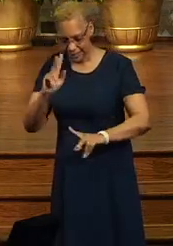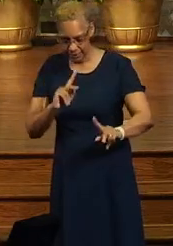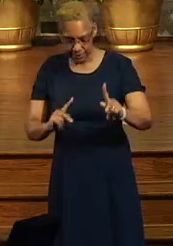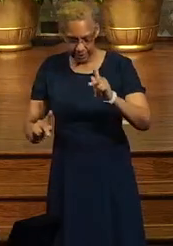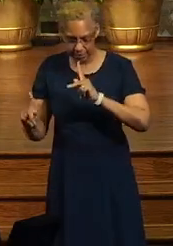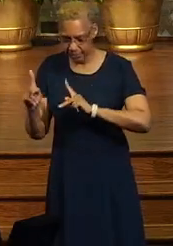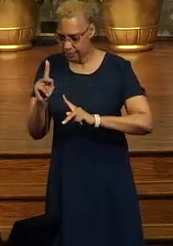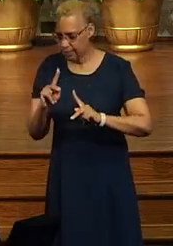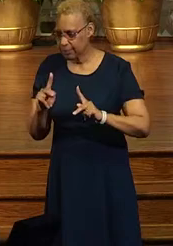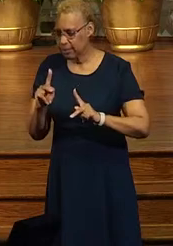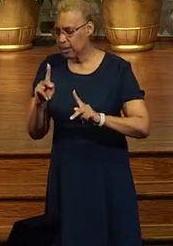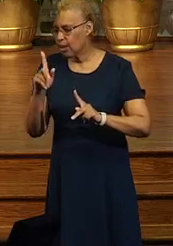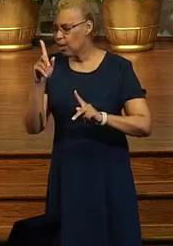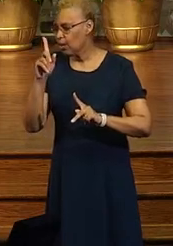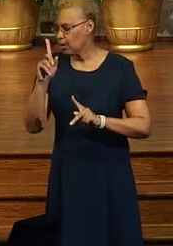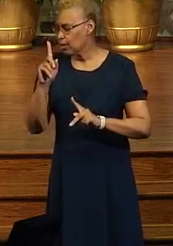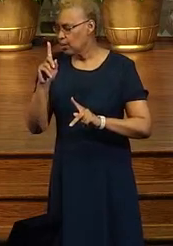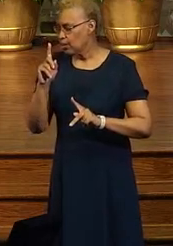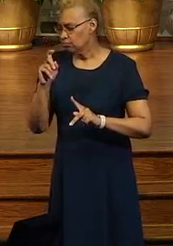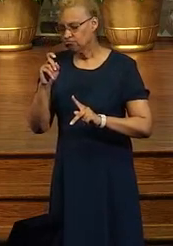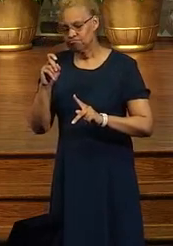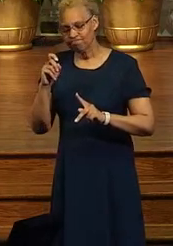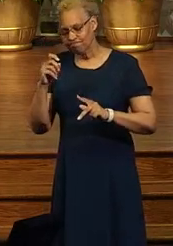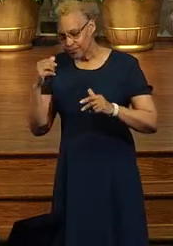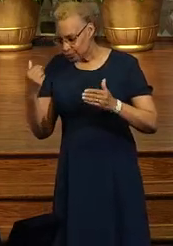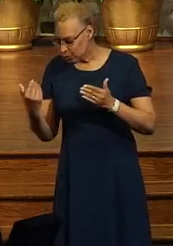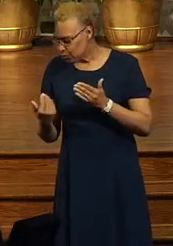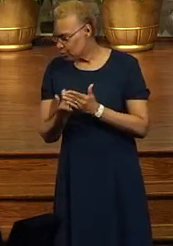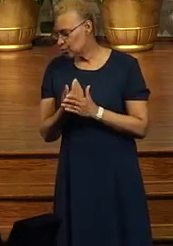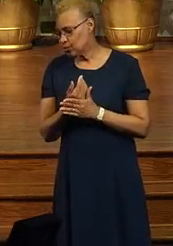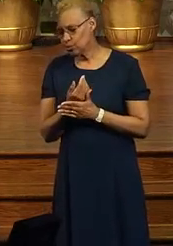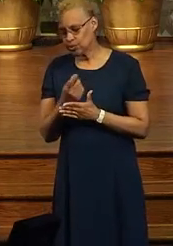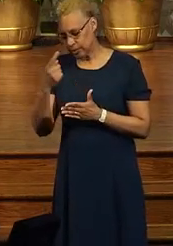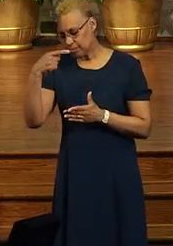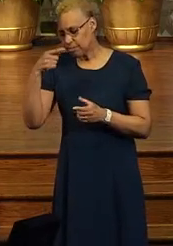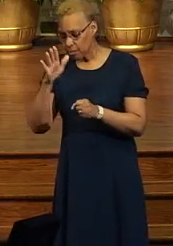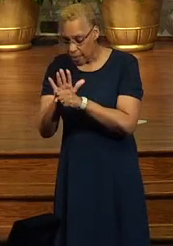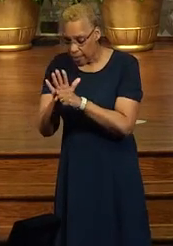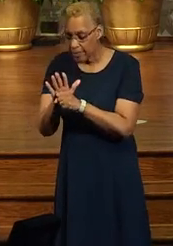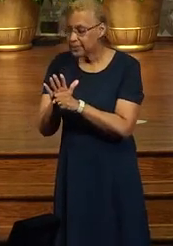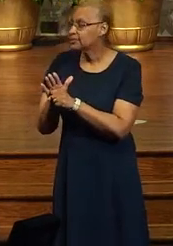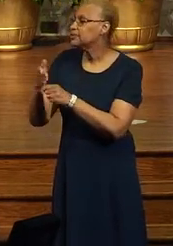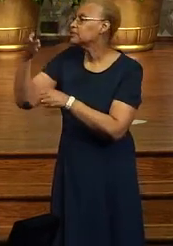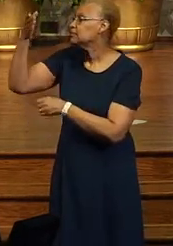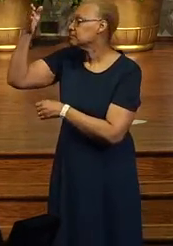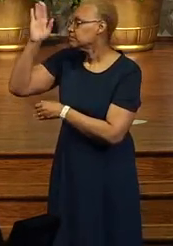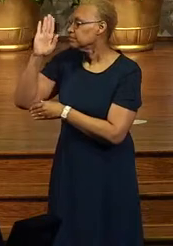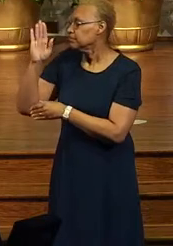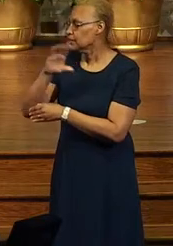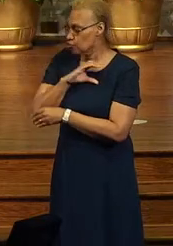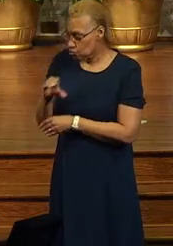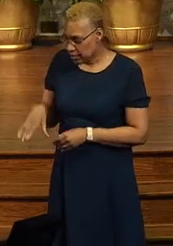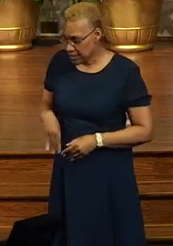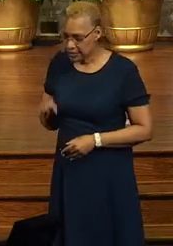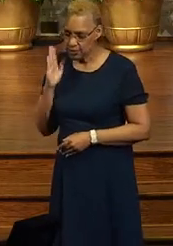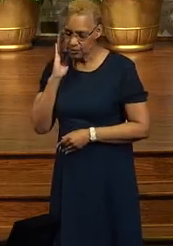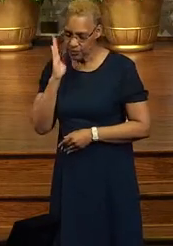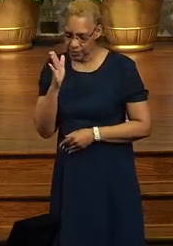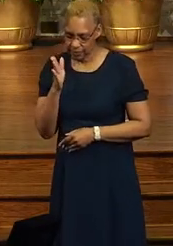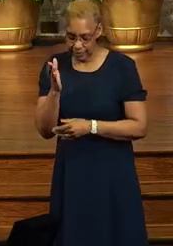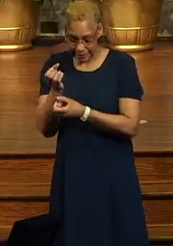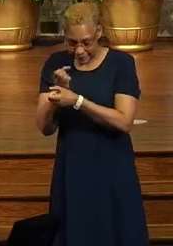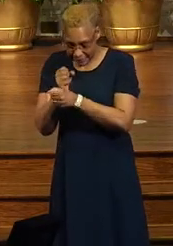have renewed their stand and their commitment to Christ will be saved, will be delivered by the